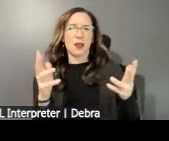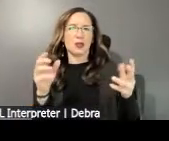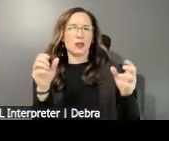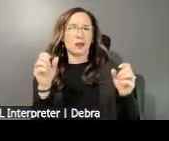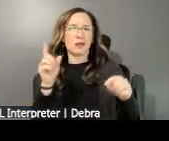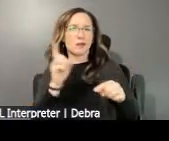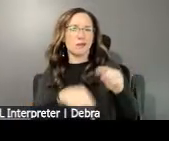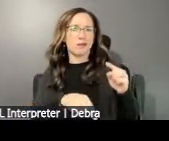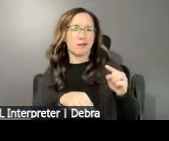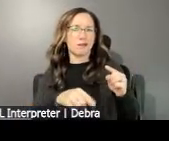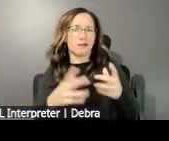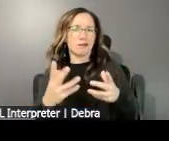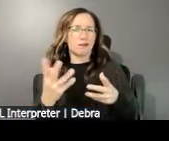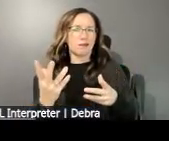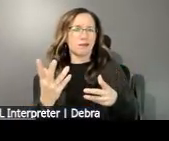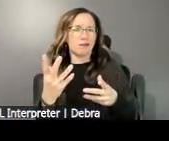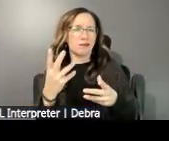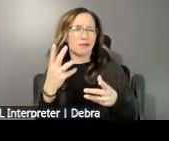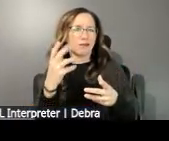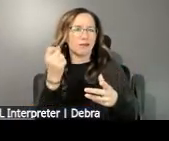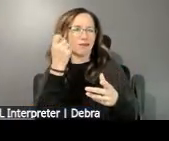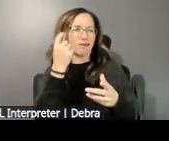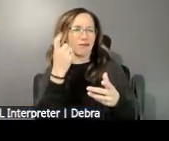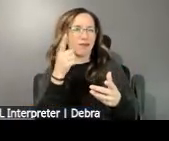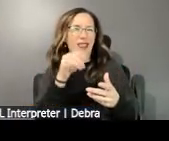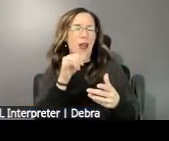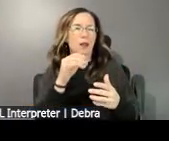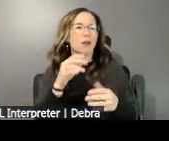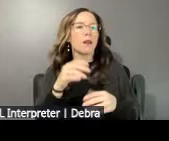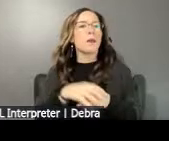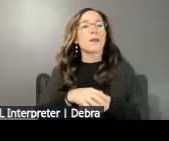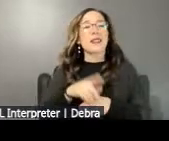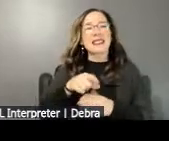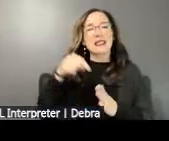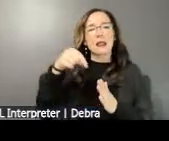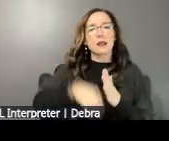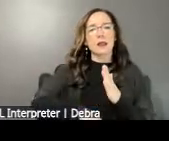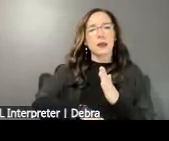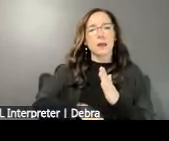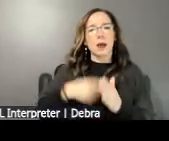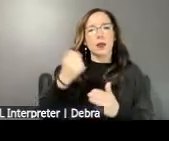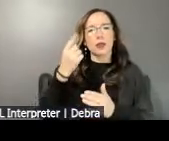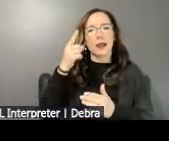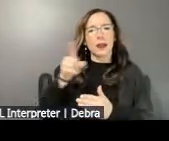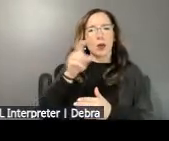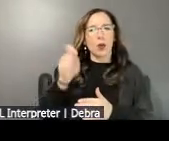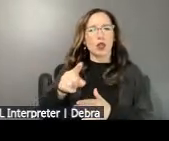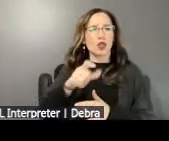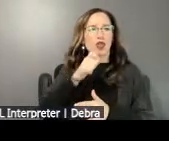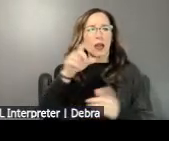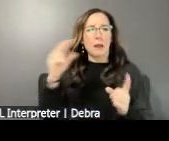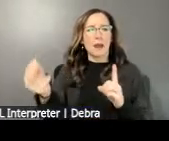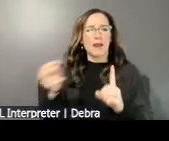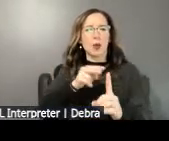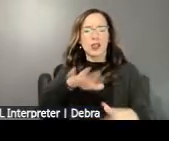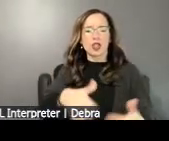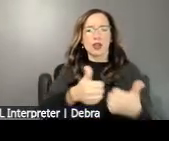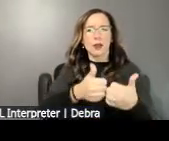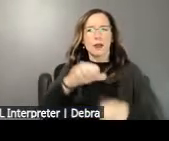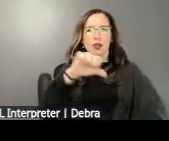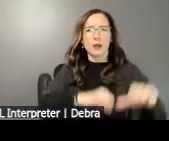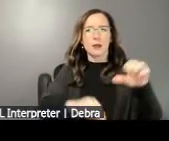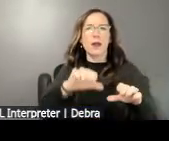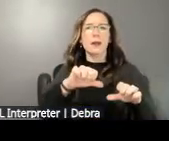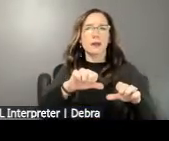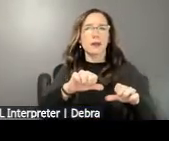deep, rich understanding of a question and should not be viewed as a challenge to science, but instead a